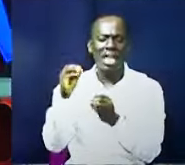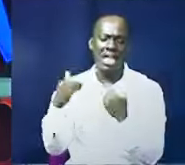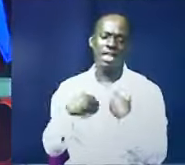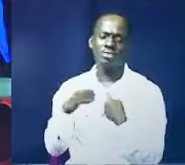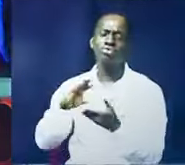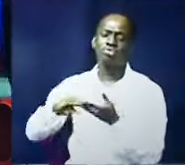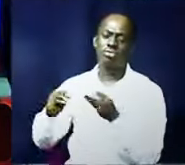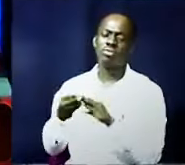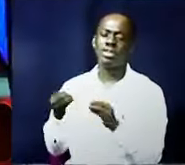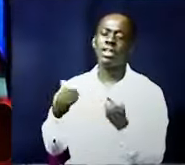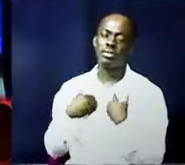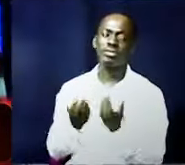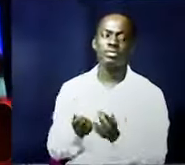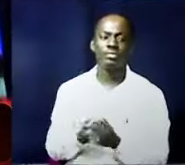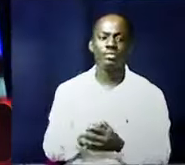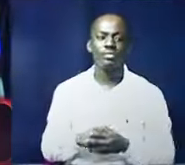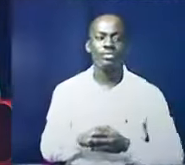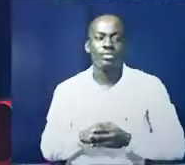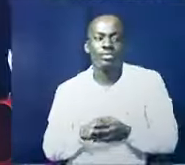He